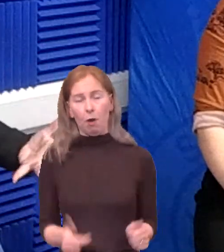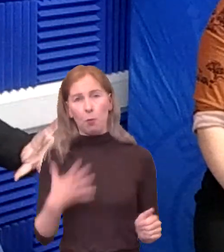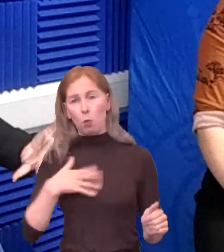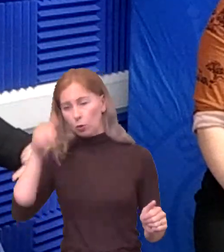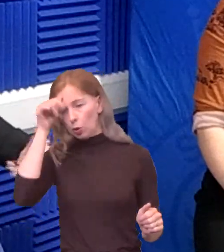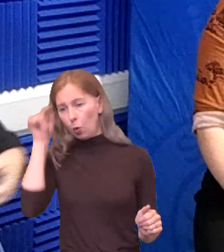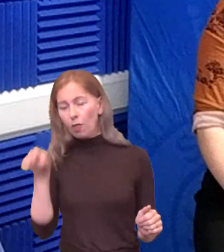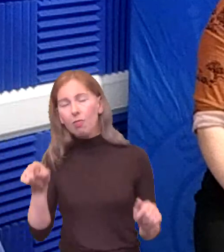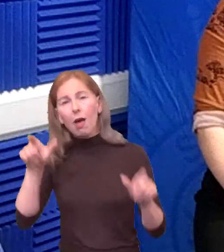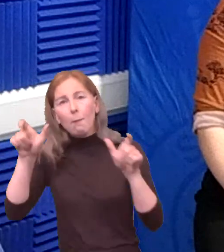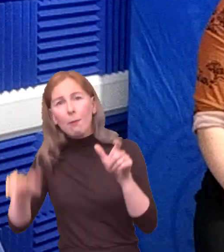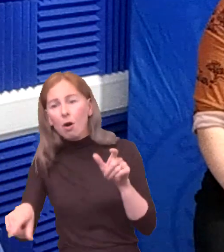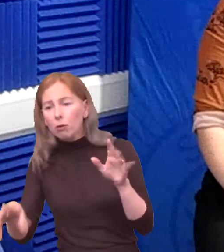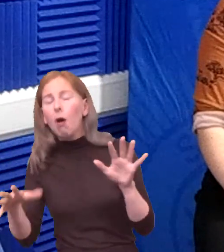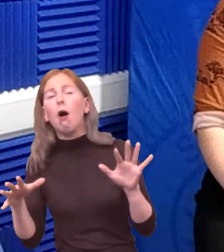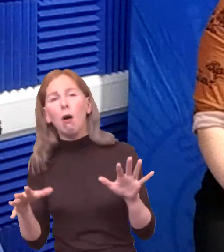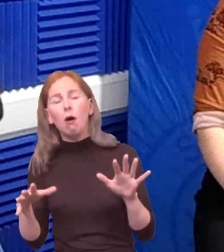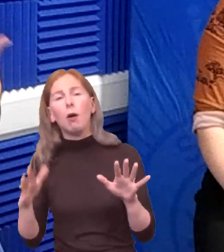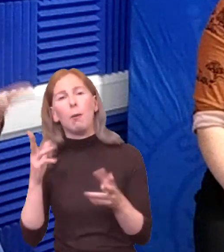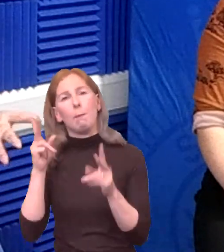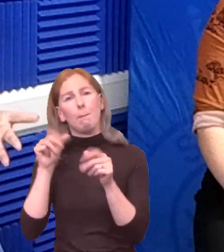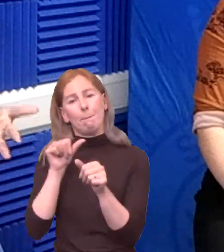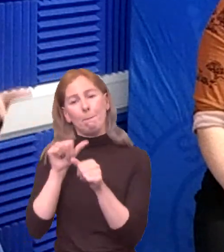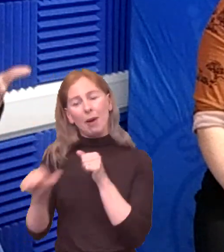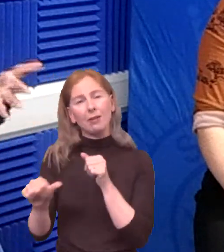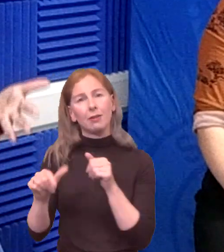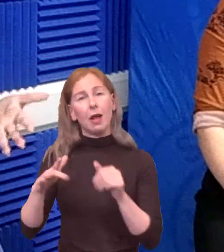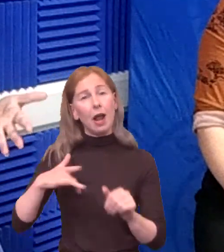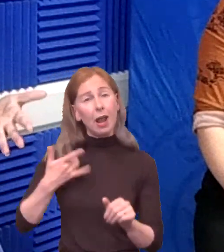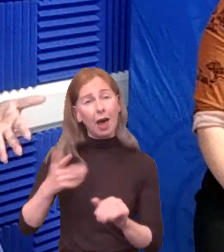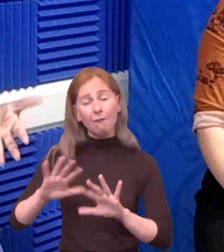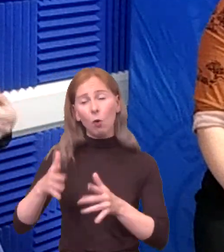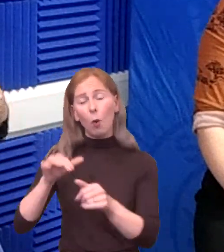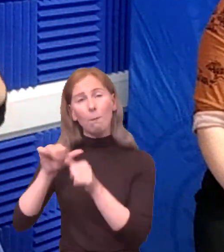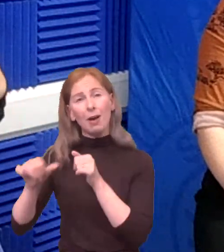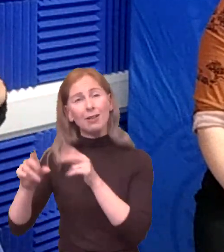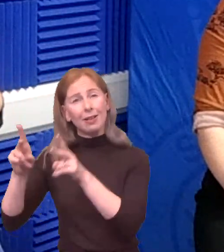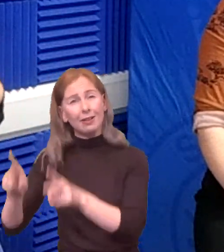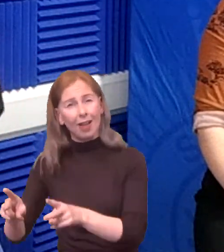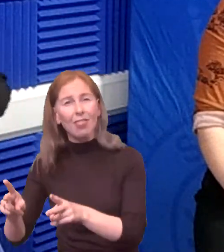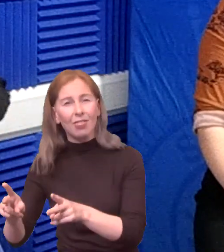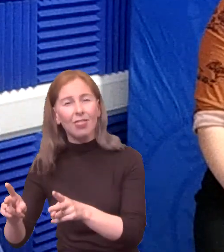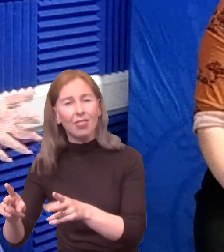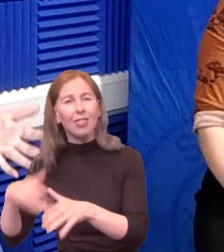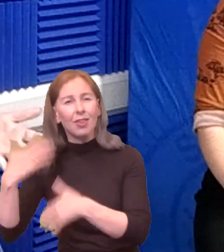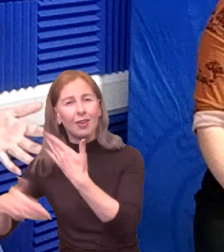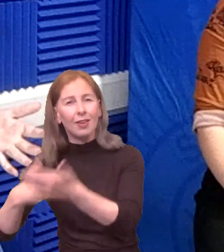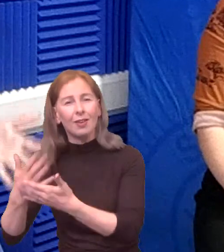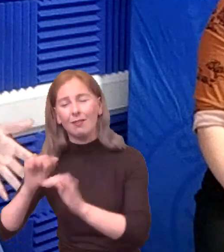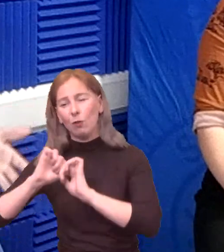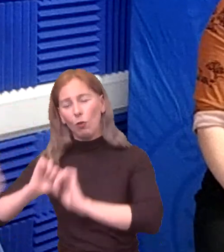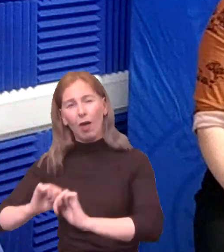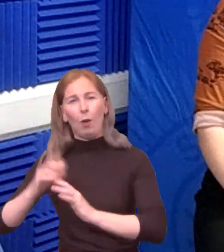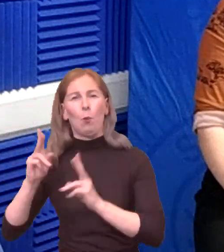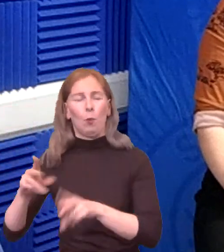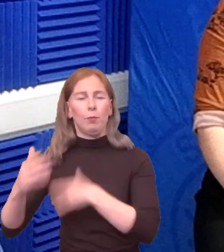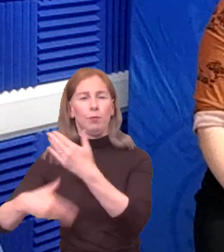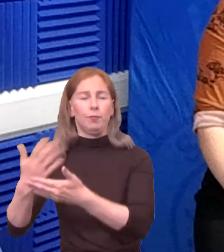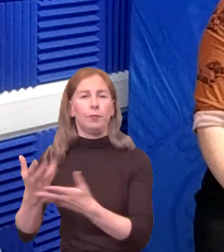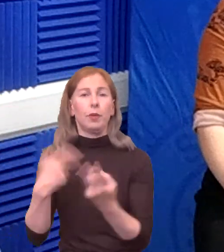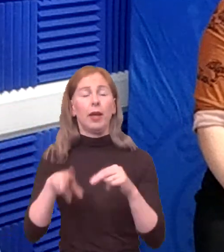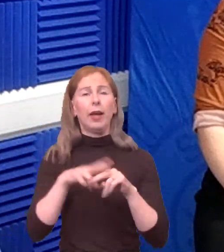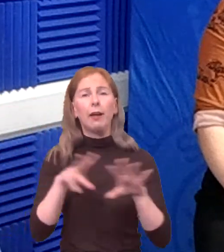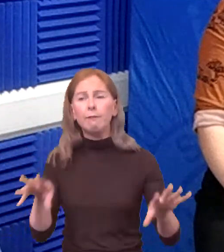and the best death possible. And where they find remains of in-field killings, or that the stock are all gone completely, that's